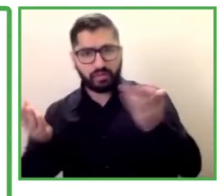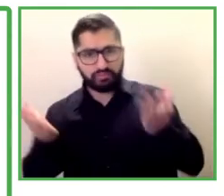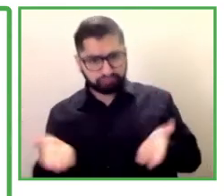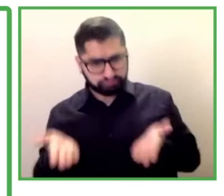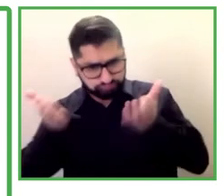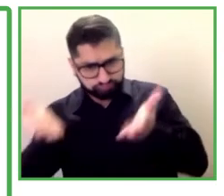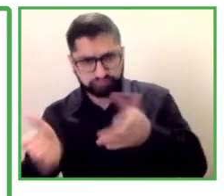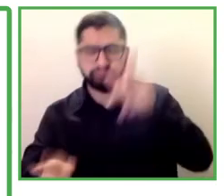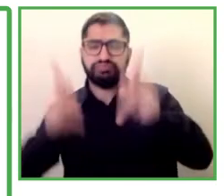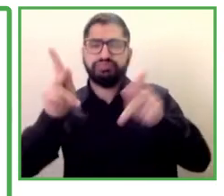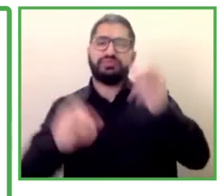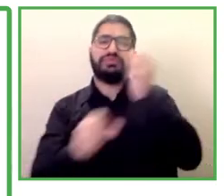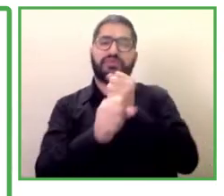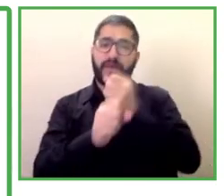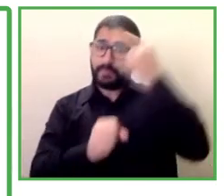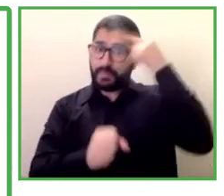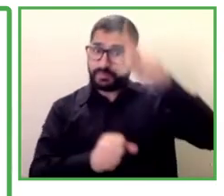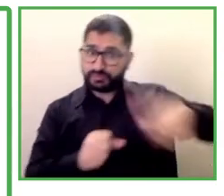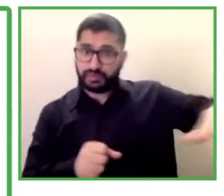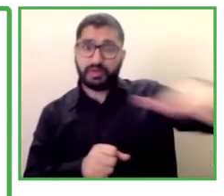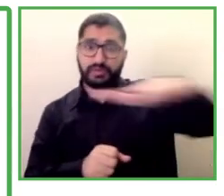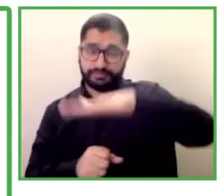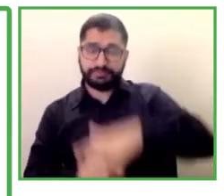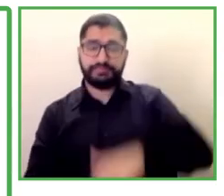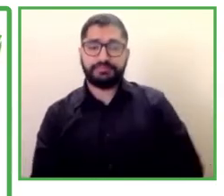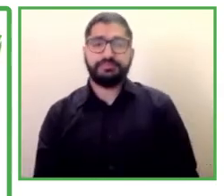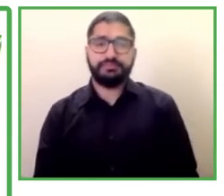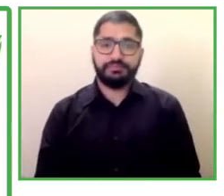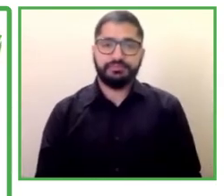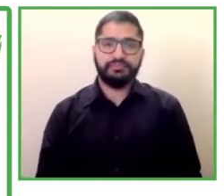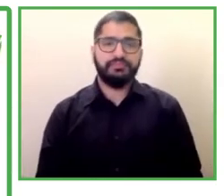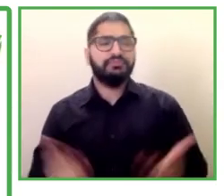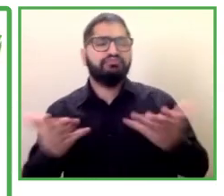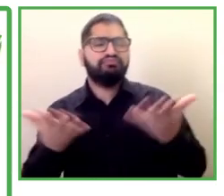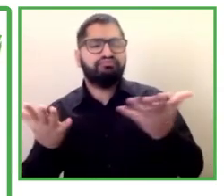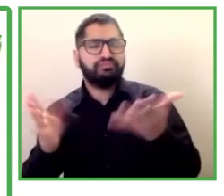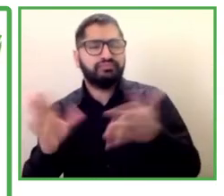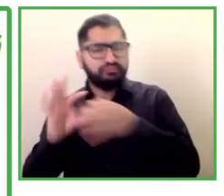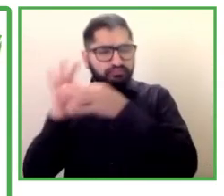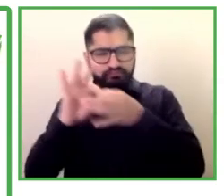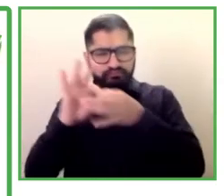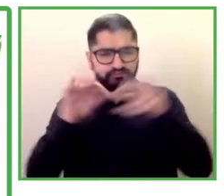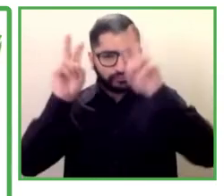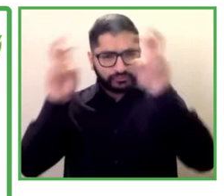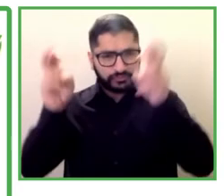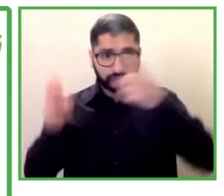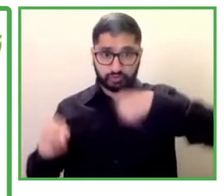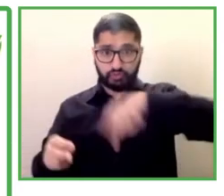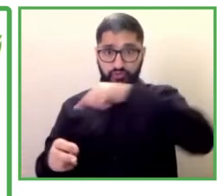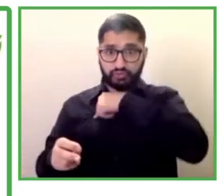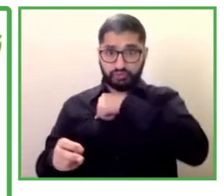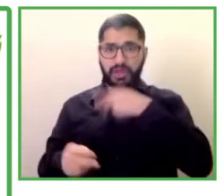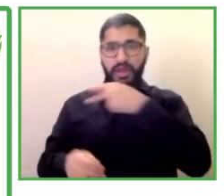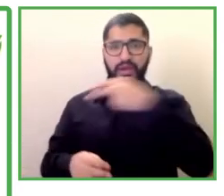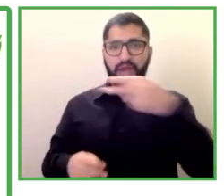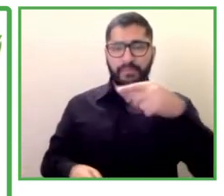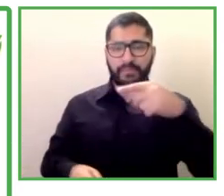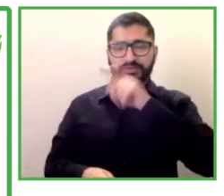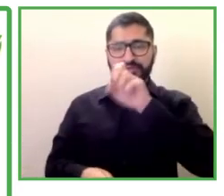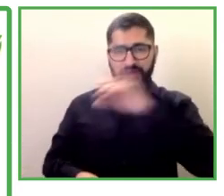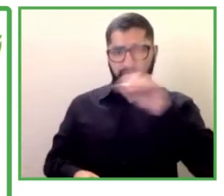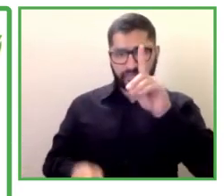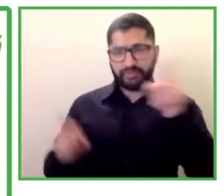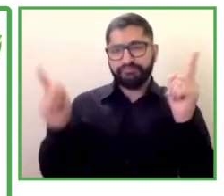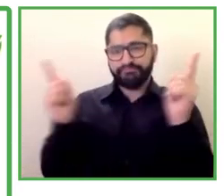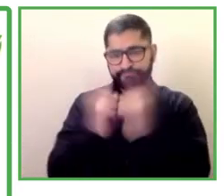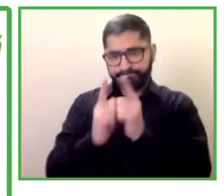as SEED. The U.S. Department of Labor's Office of Disability Employment Policy created SEED to help state